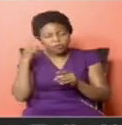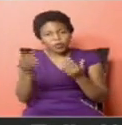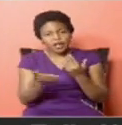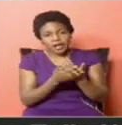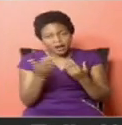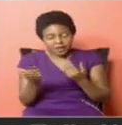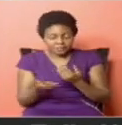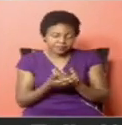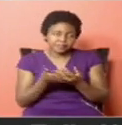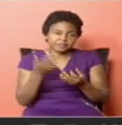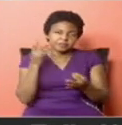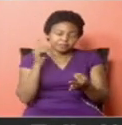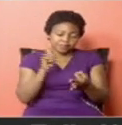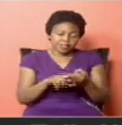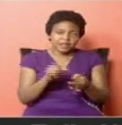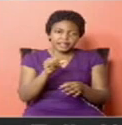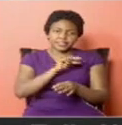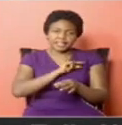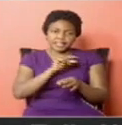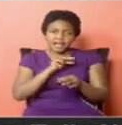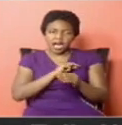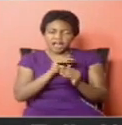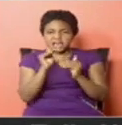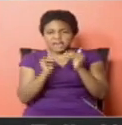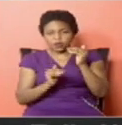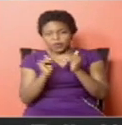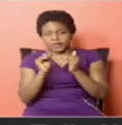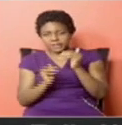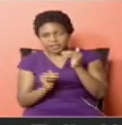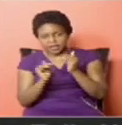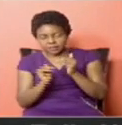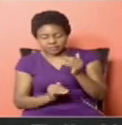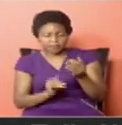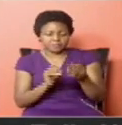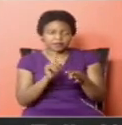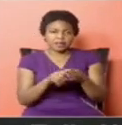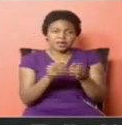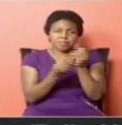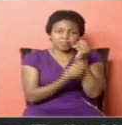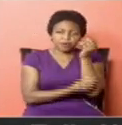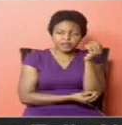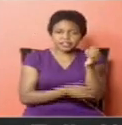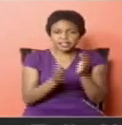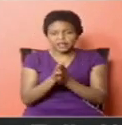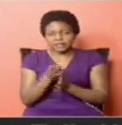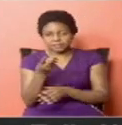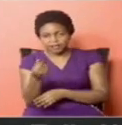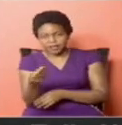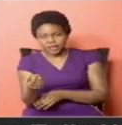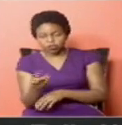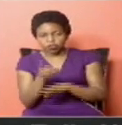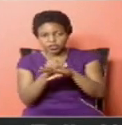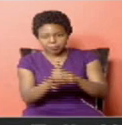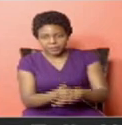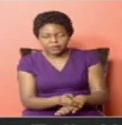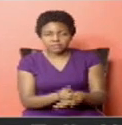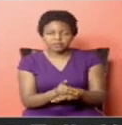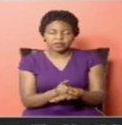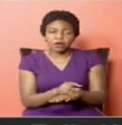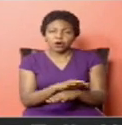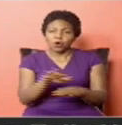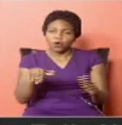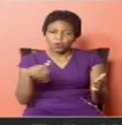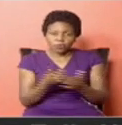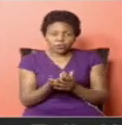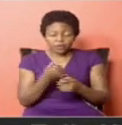care, gender inequalities, poverty and financial dependence,